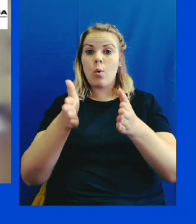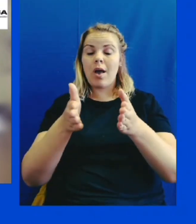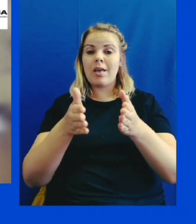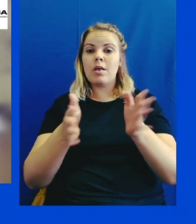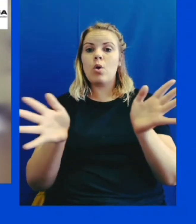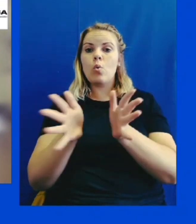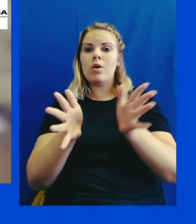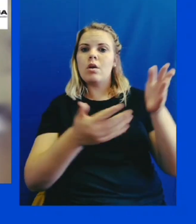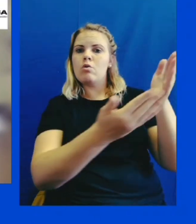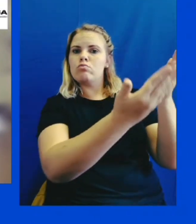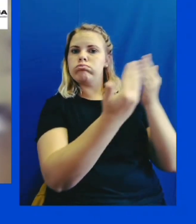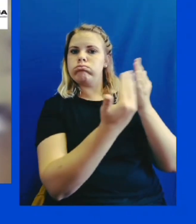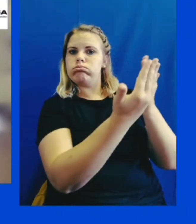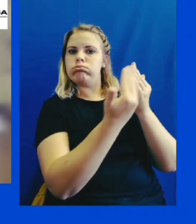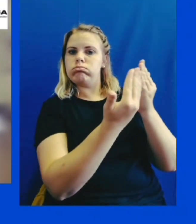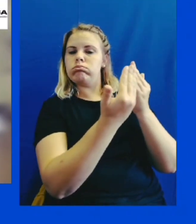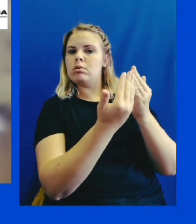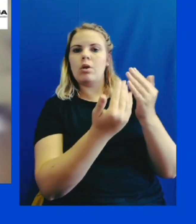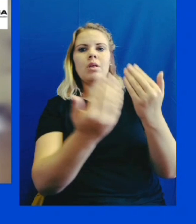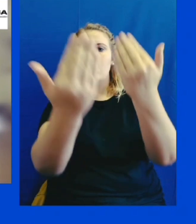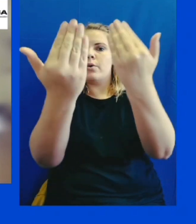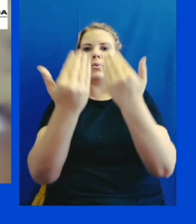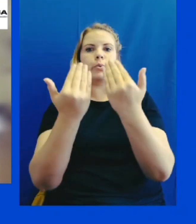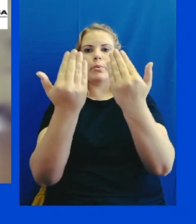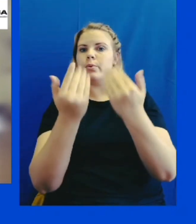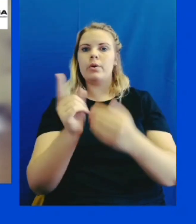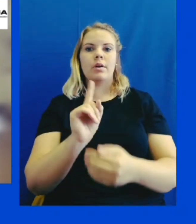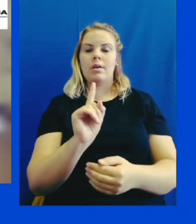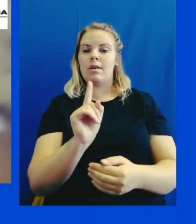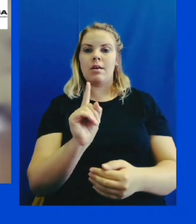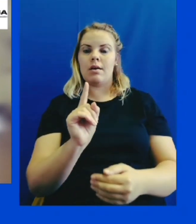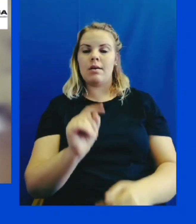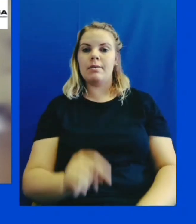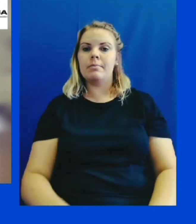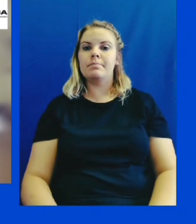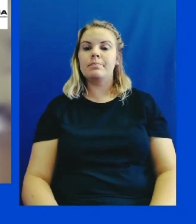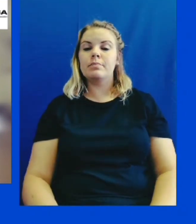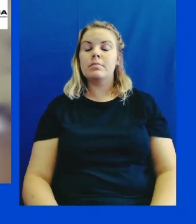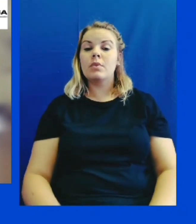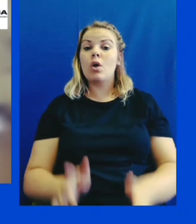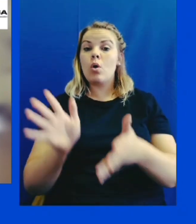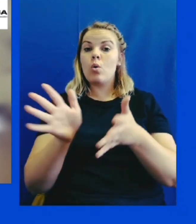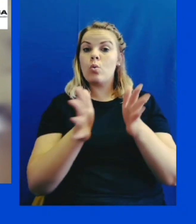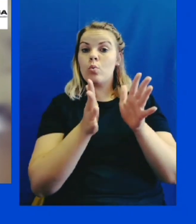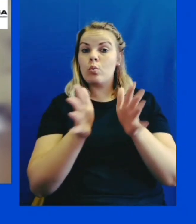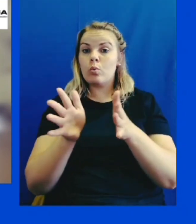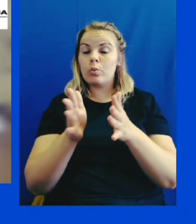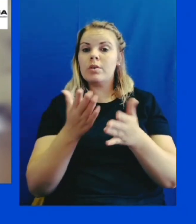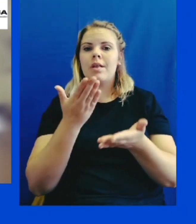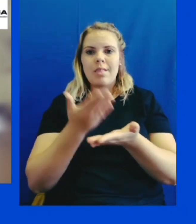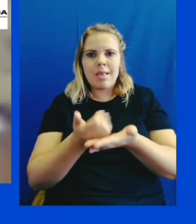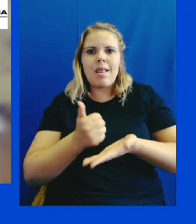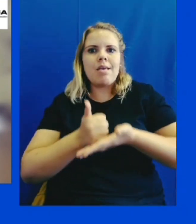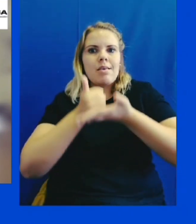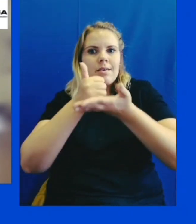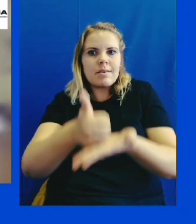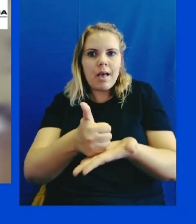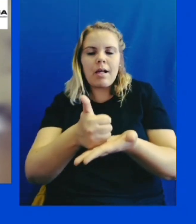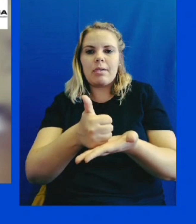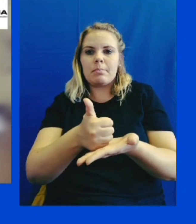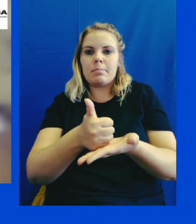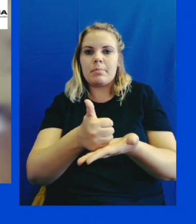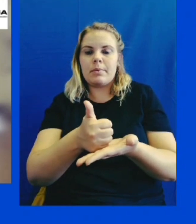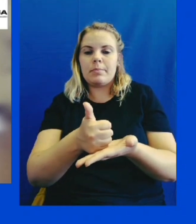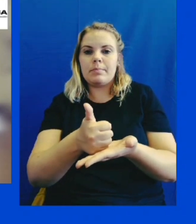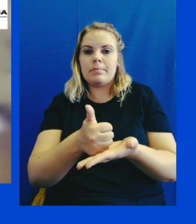fairways, instead of it blowing directly into your weather wind, you have to these crosswinds, and the crosswinds end up being the course's greatest